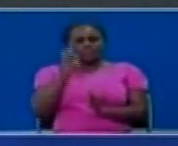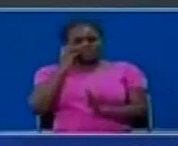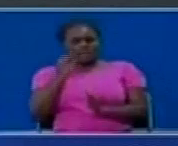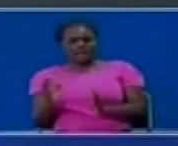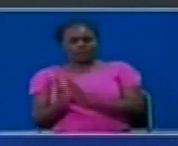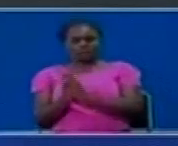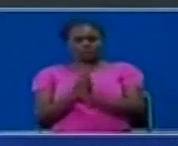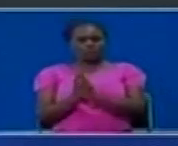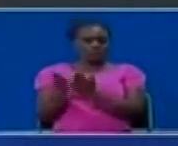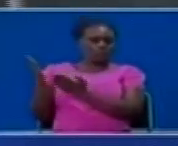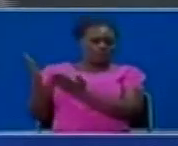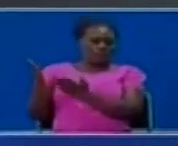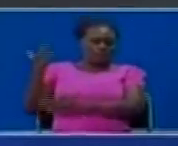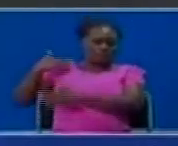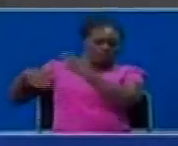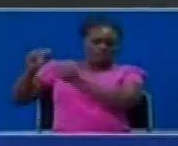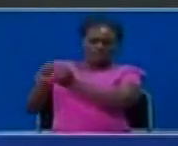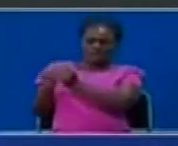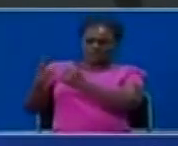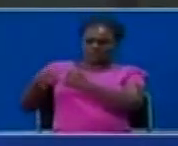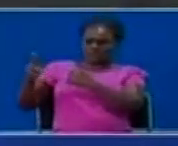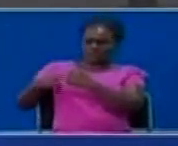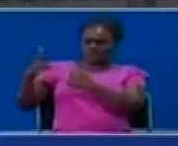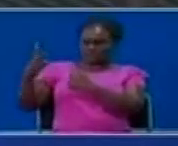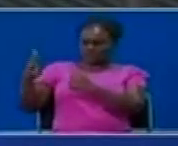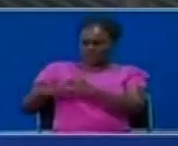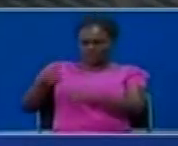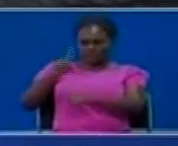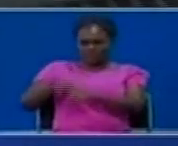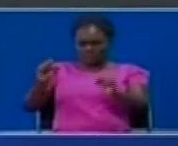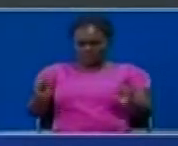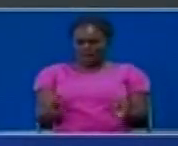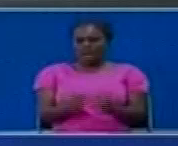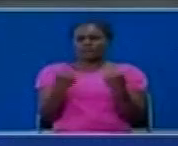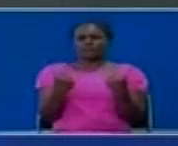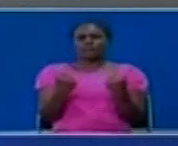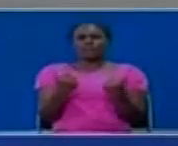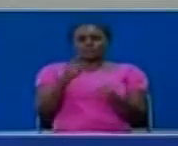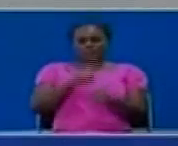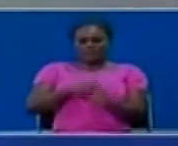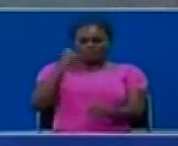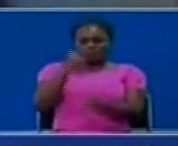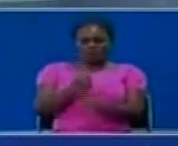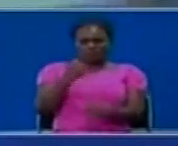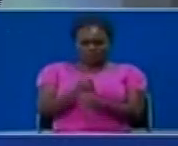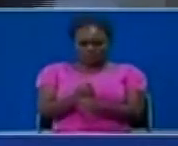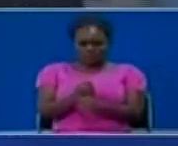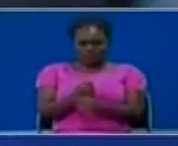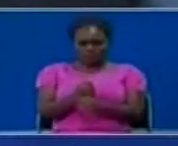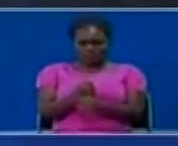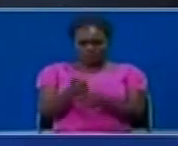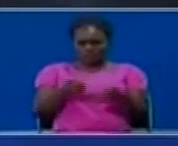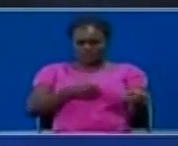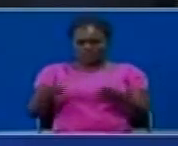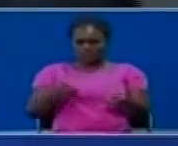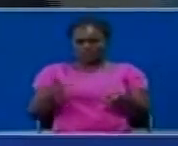Mzee Salim goes back to 1979 when he was involved in an accident. At the time, he was working for Mombasa-based Transit